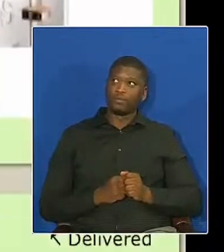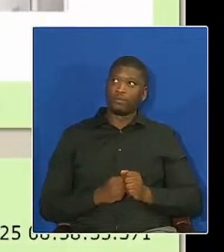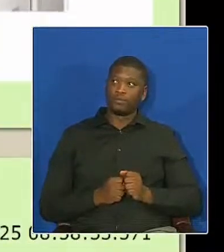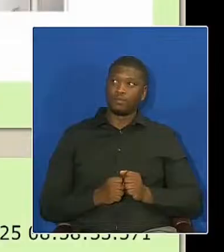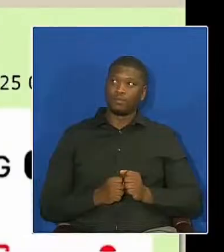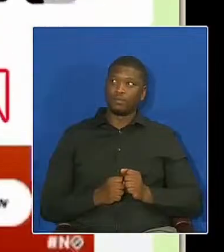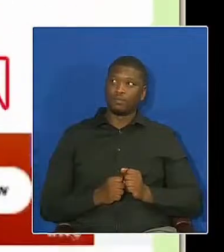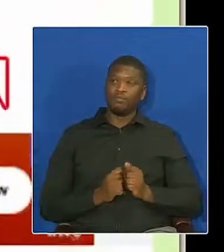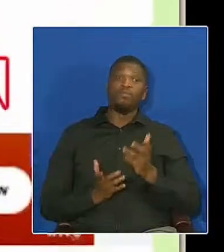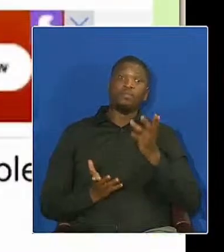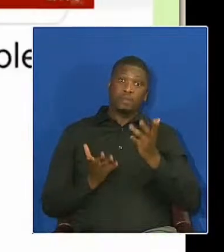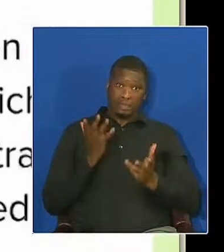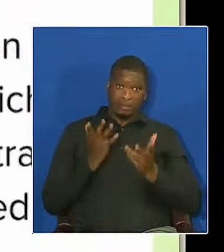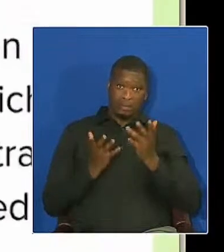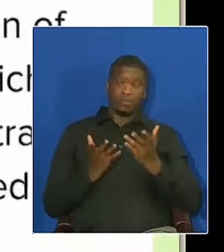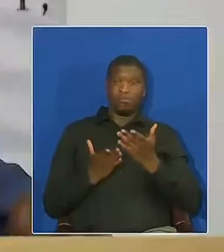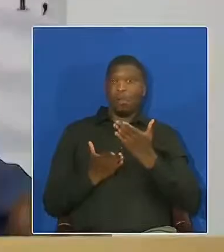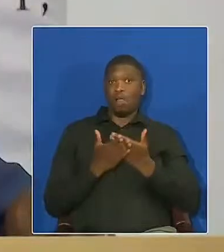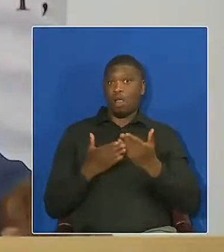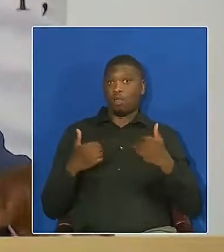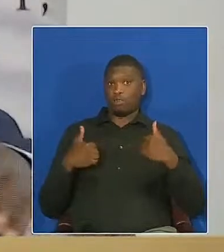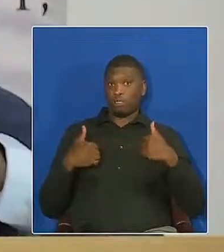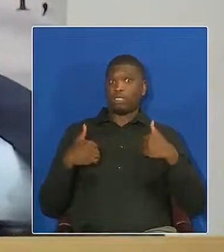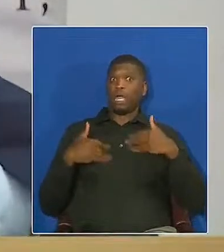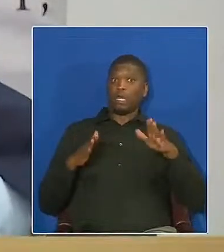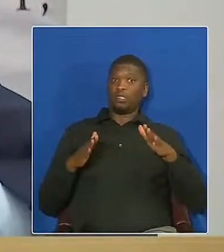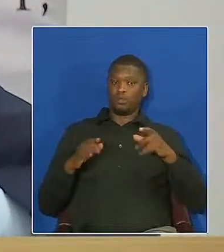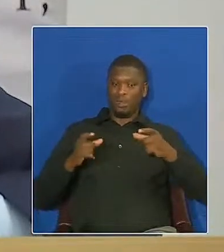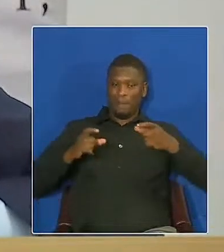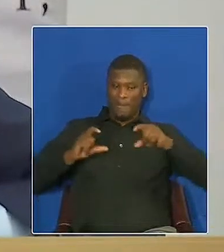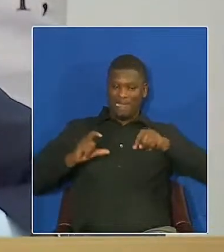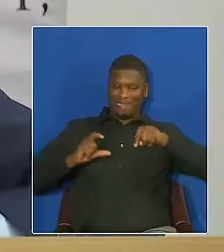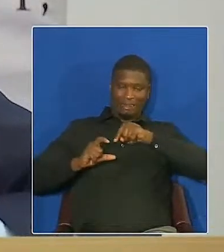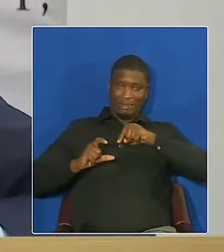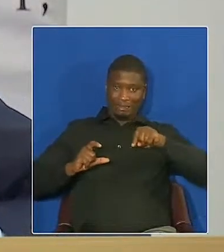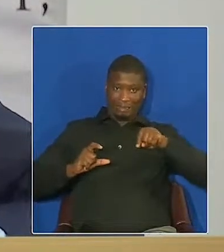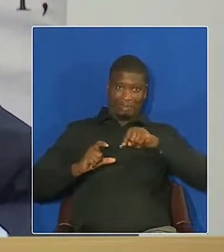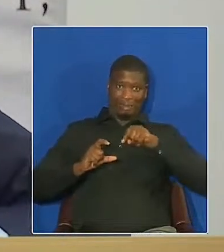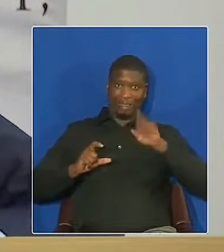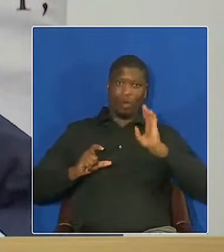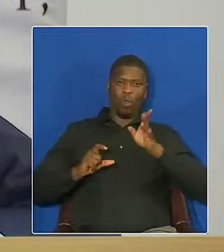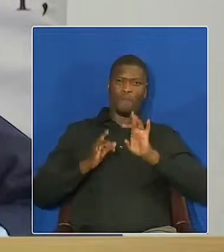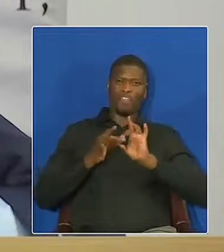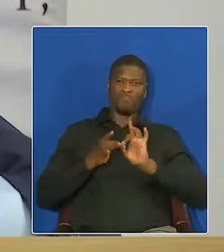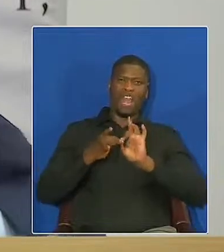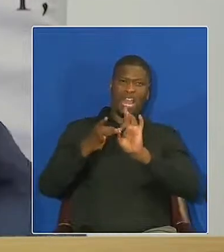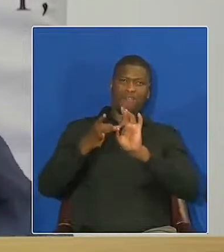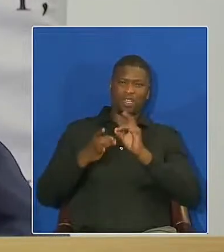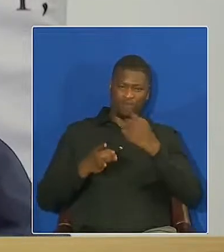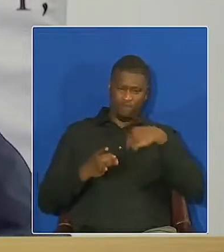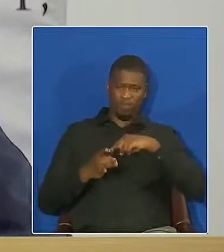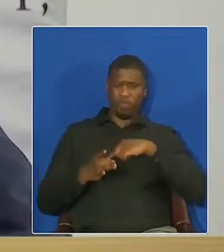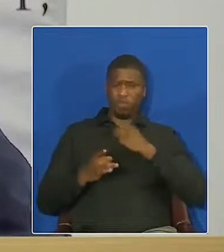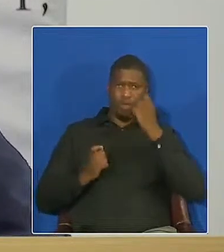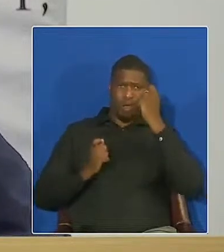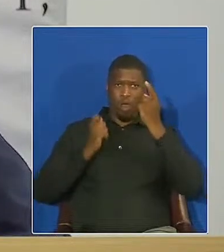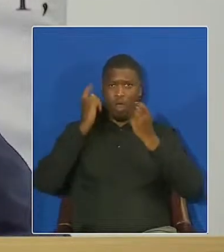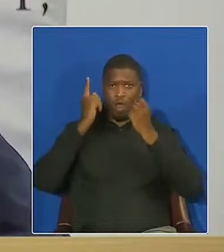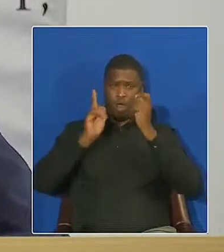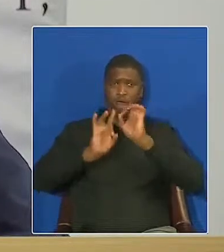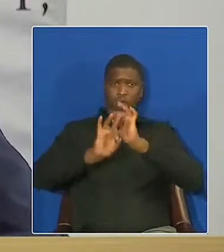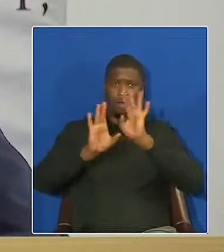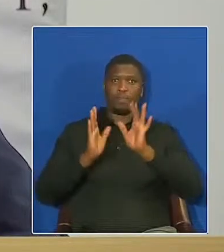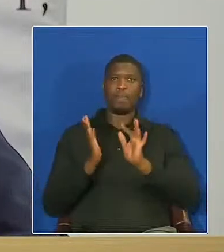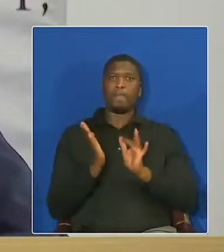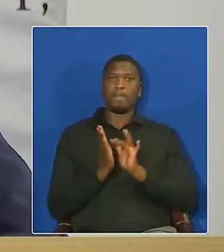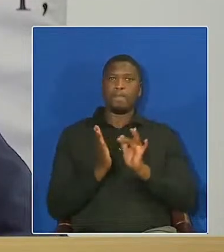Maybe if I can start with the part that will be relevant for our understanding on